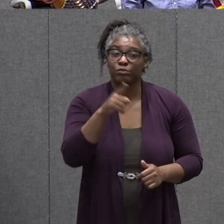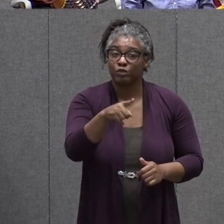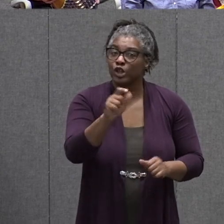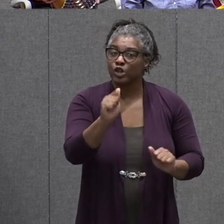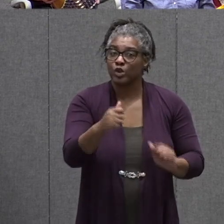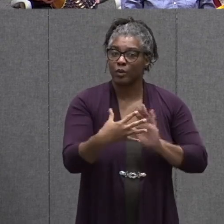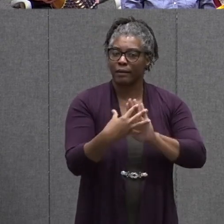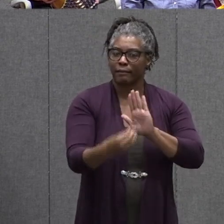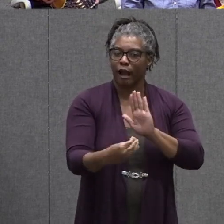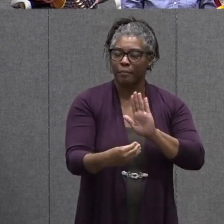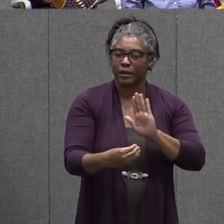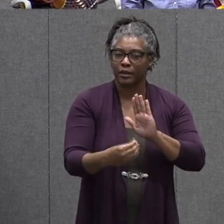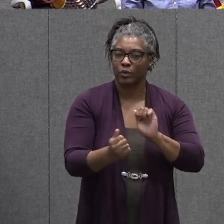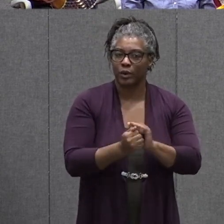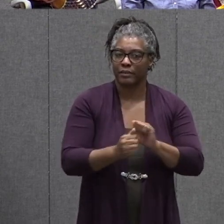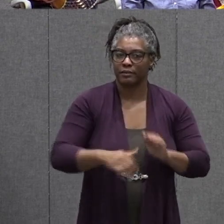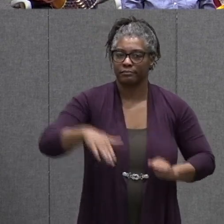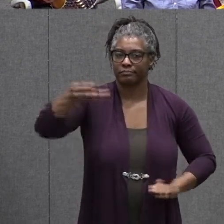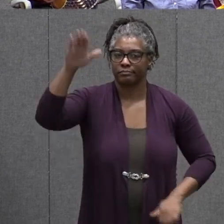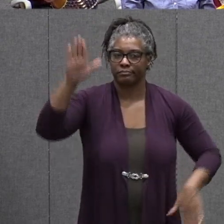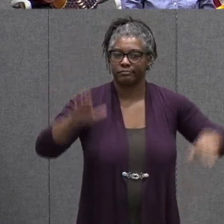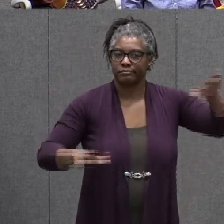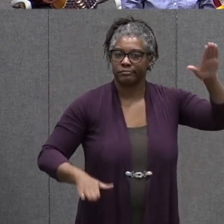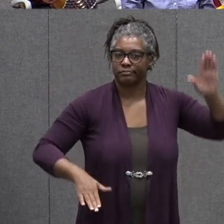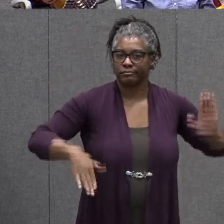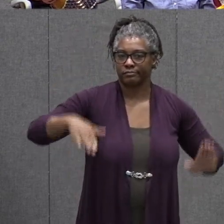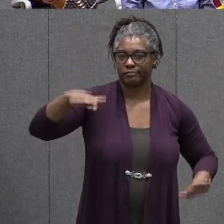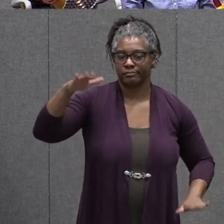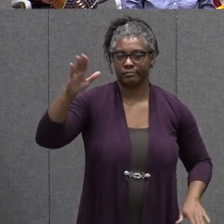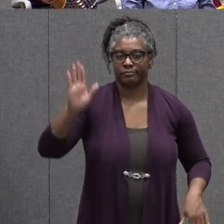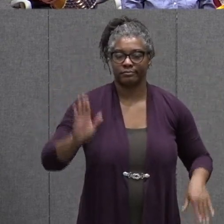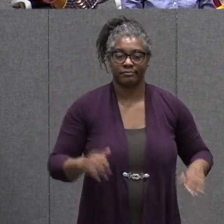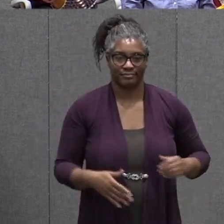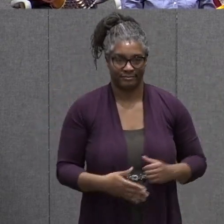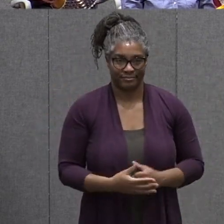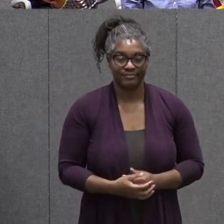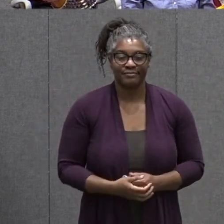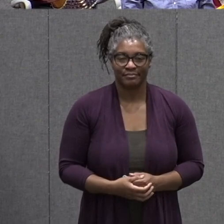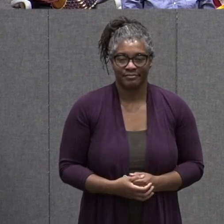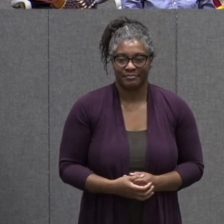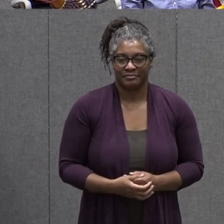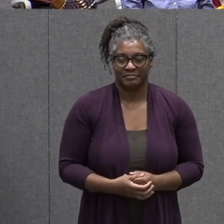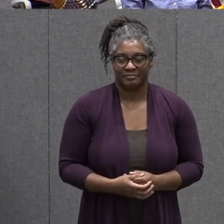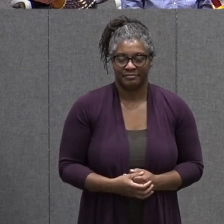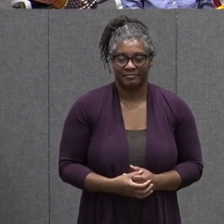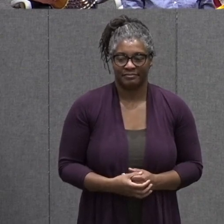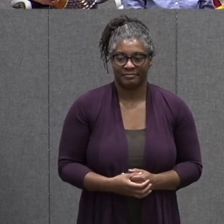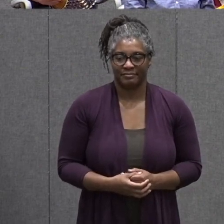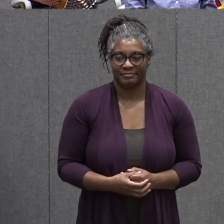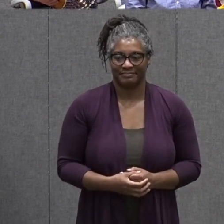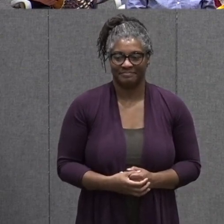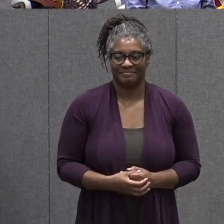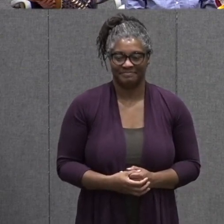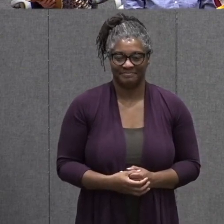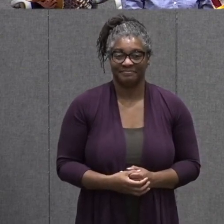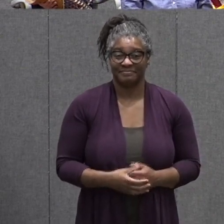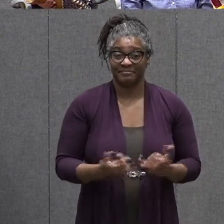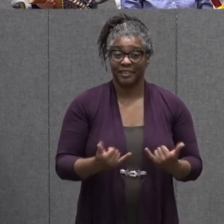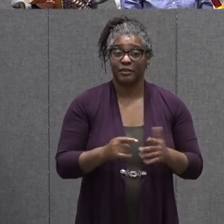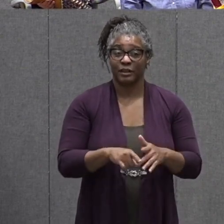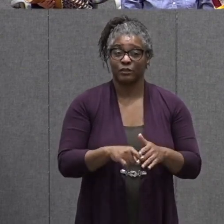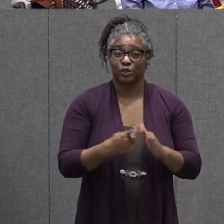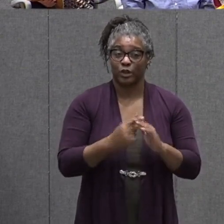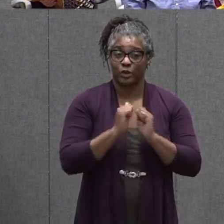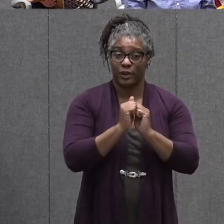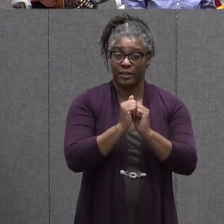want, or you can be the conductor and raise your hands just like me, okay? Okay, let's start off all together. 1,